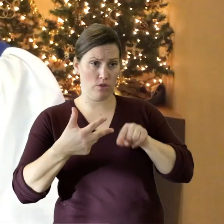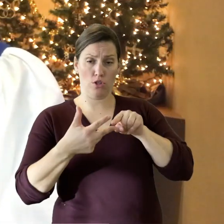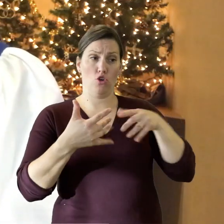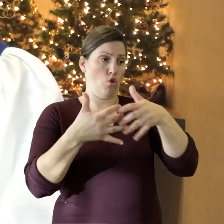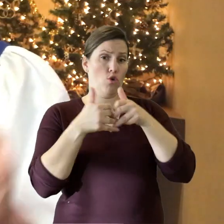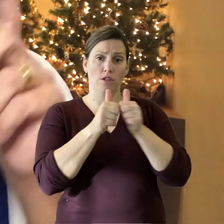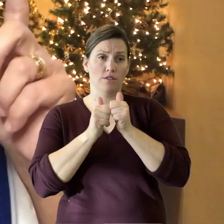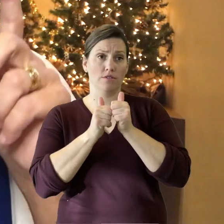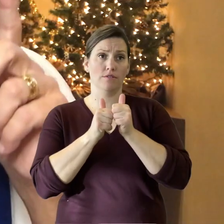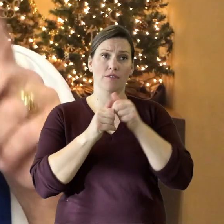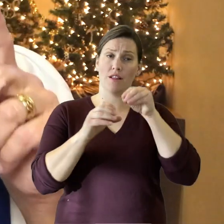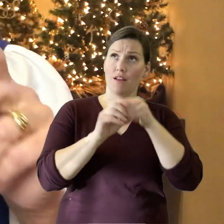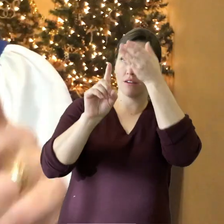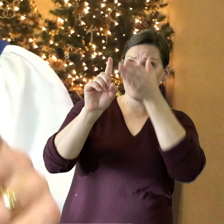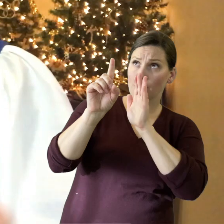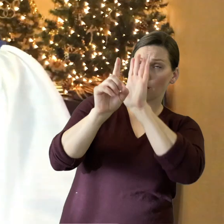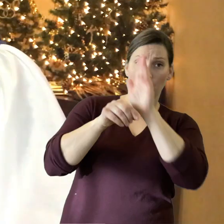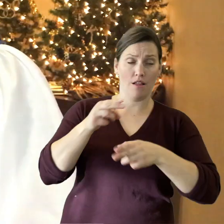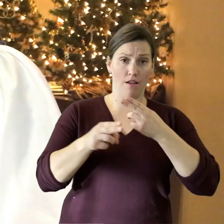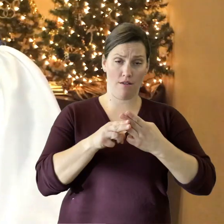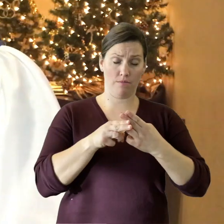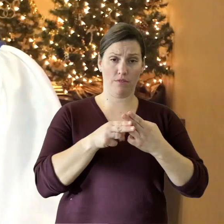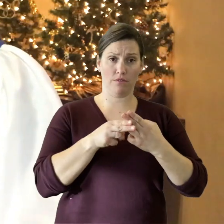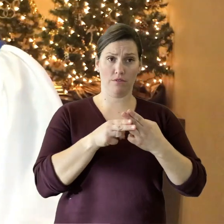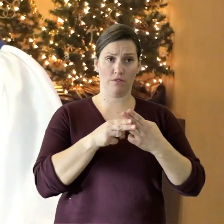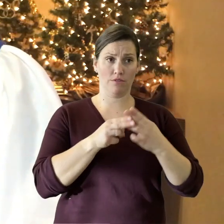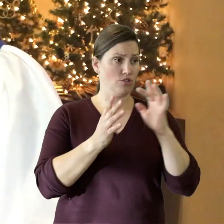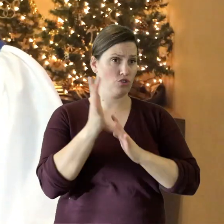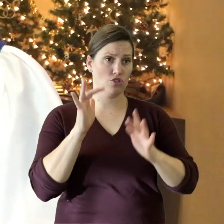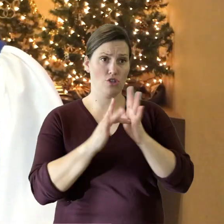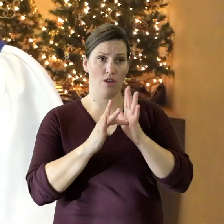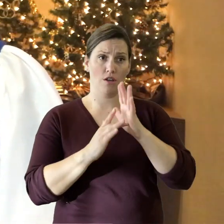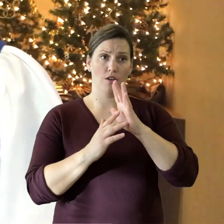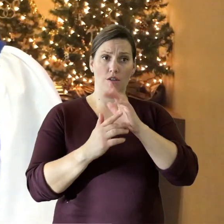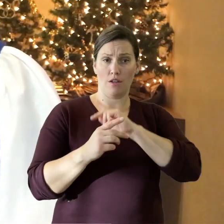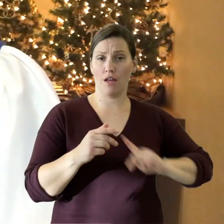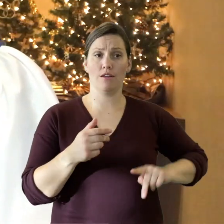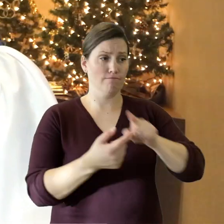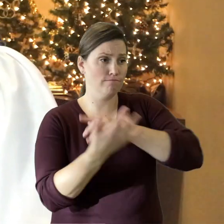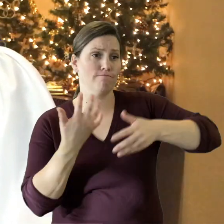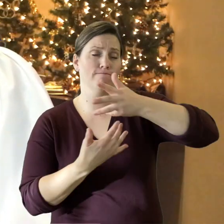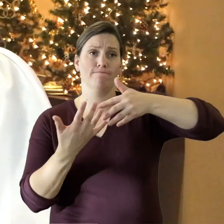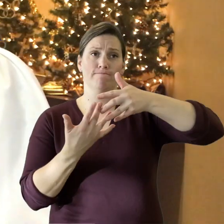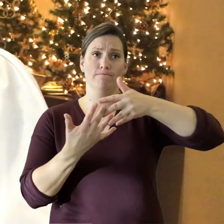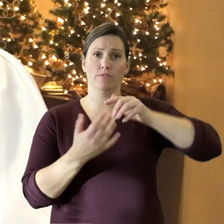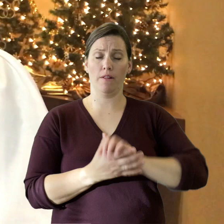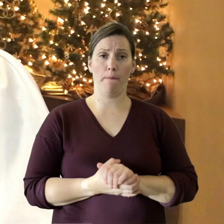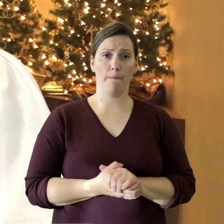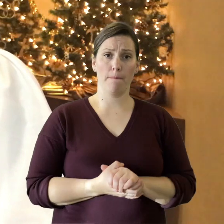gathered together in his name, he is there in the midst of us.